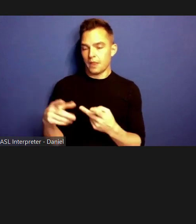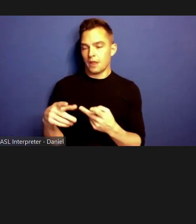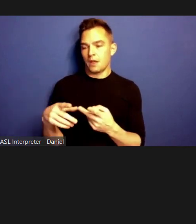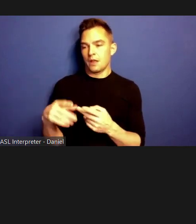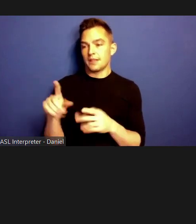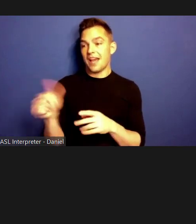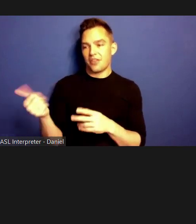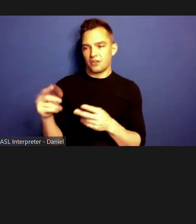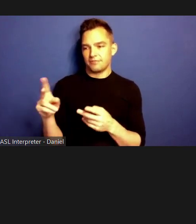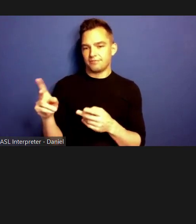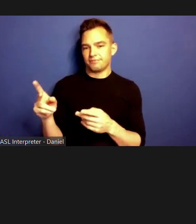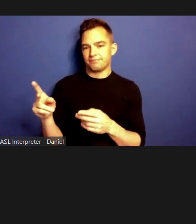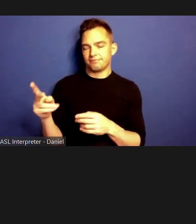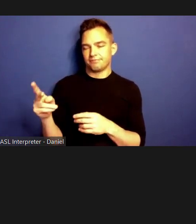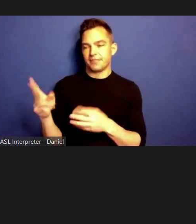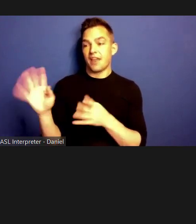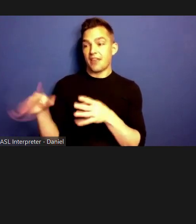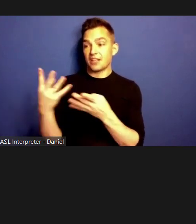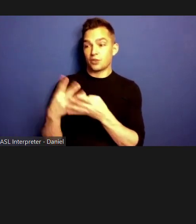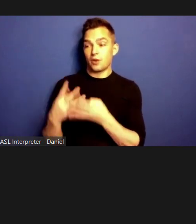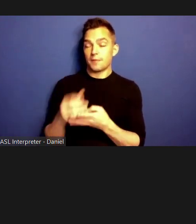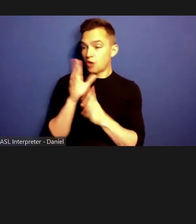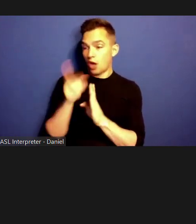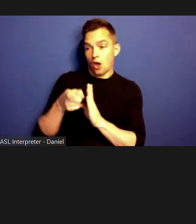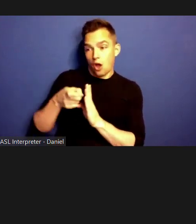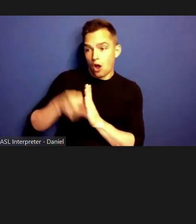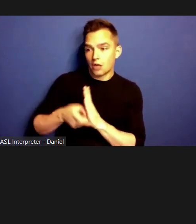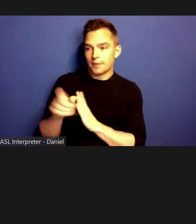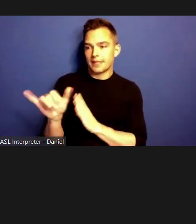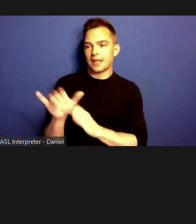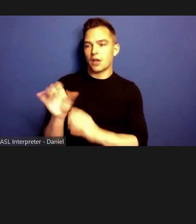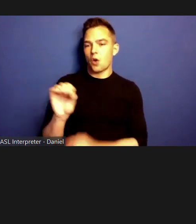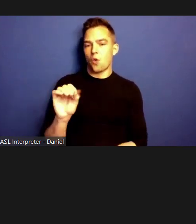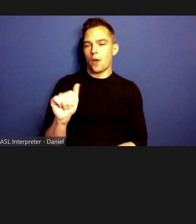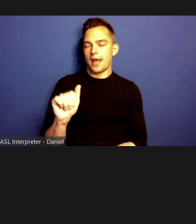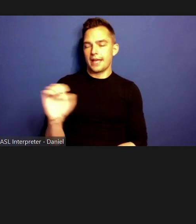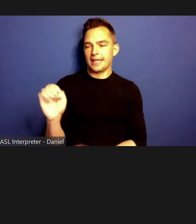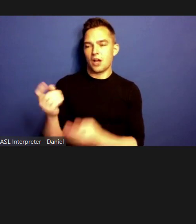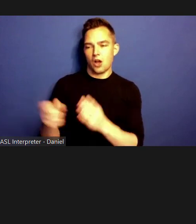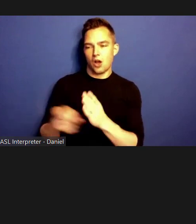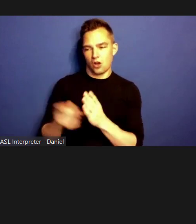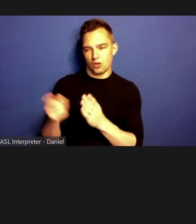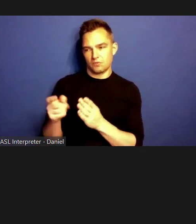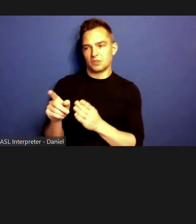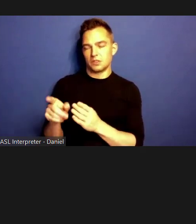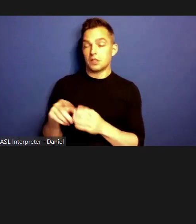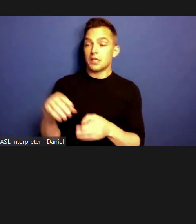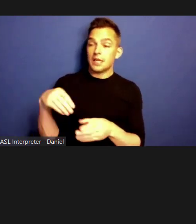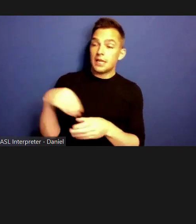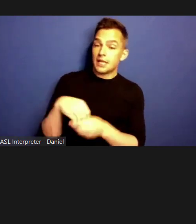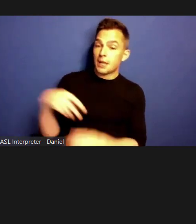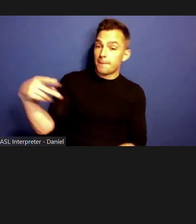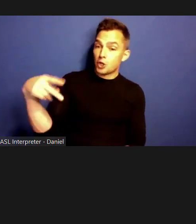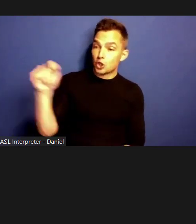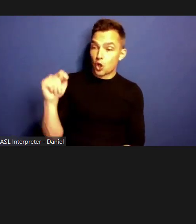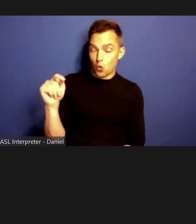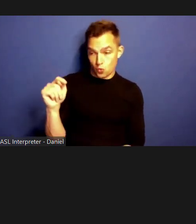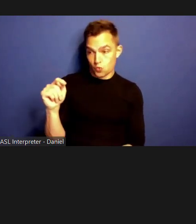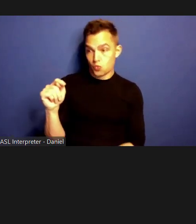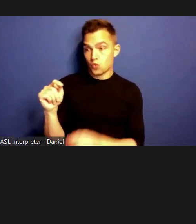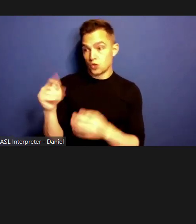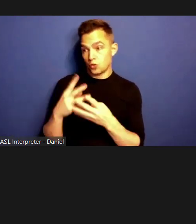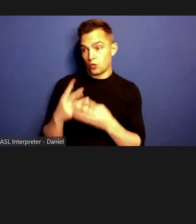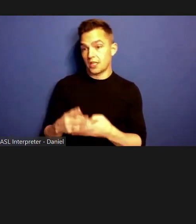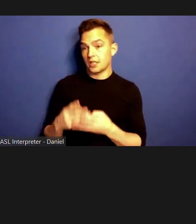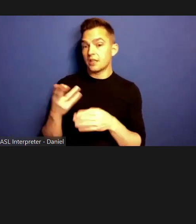screening itself is not automated like OAE is. Instead, in pure tone screening, as I